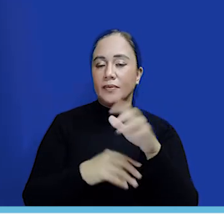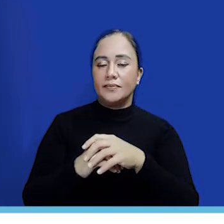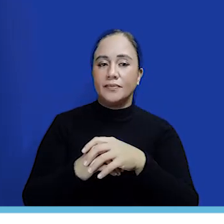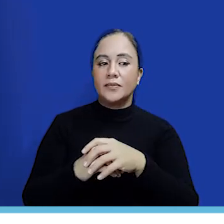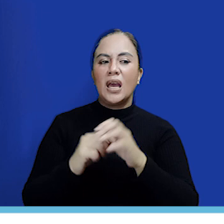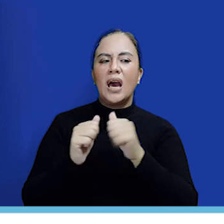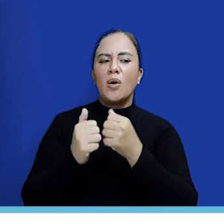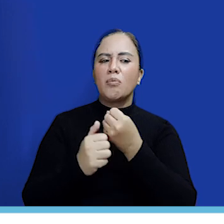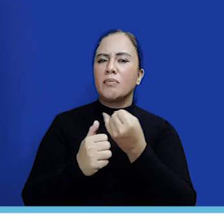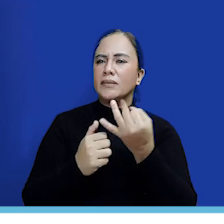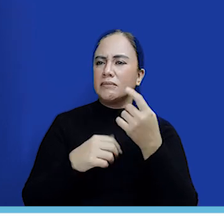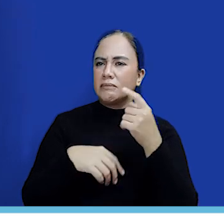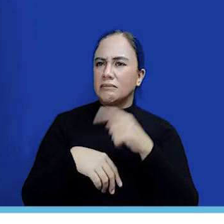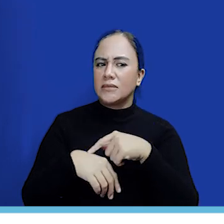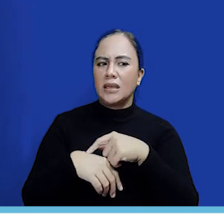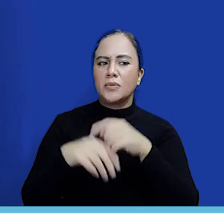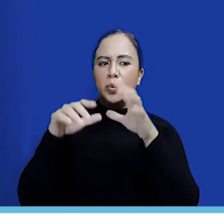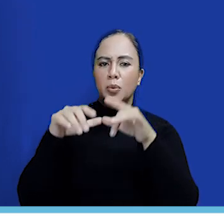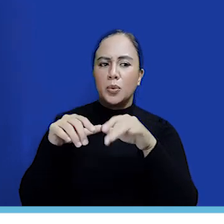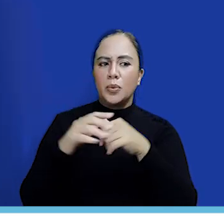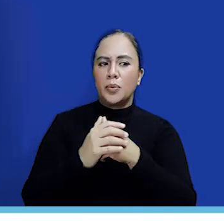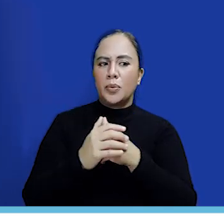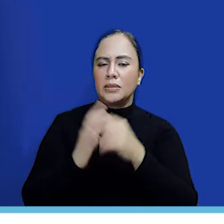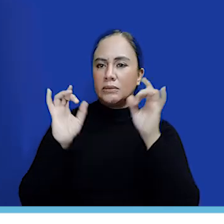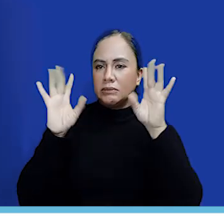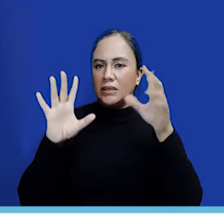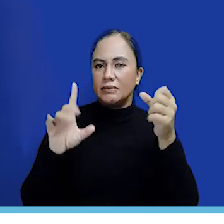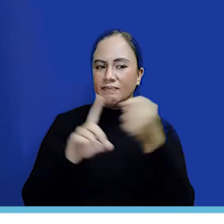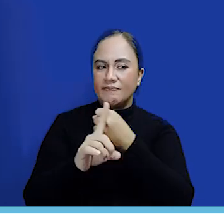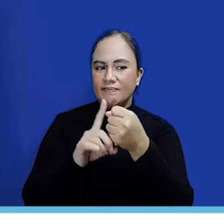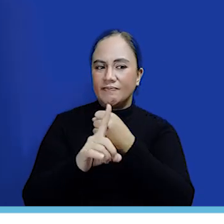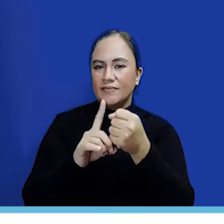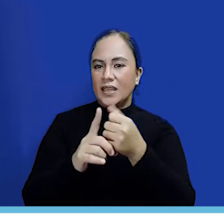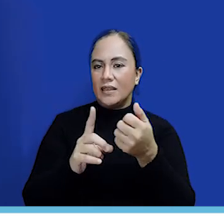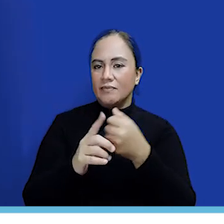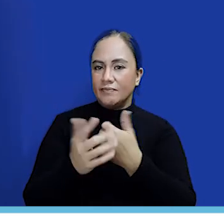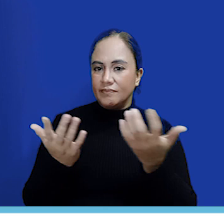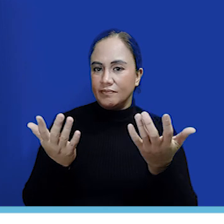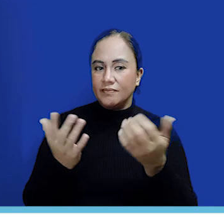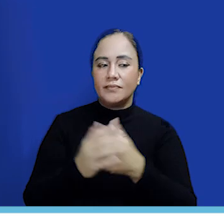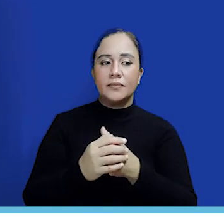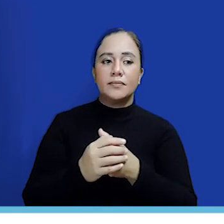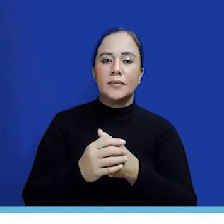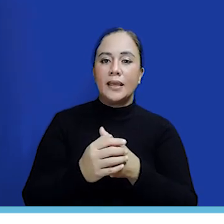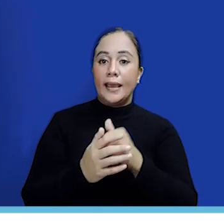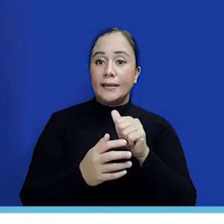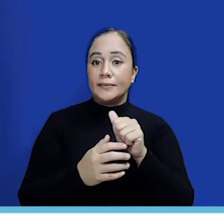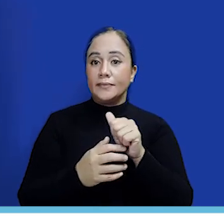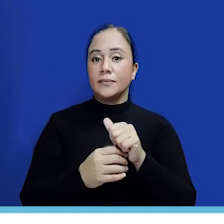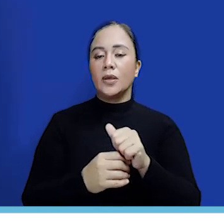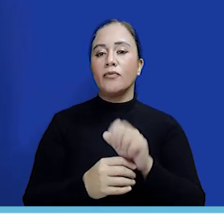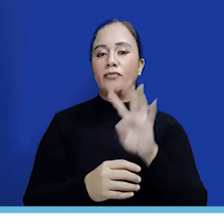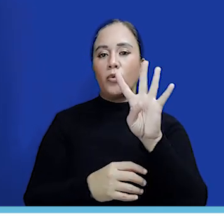5. How many times are persons with disabilities at risk of violence and abuse?